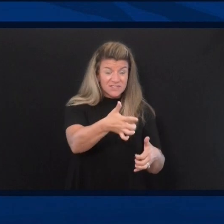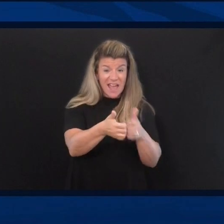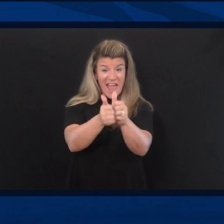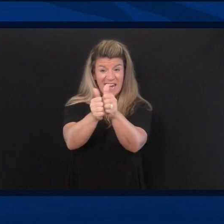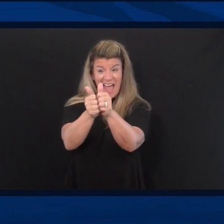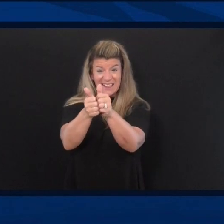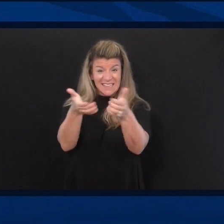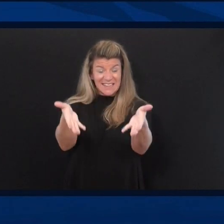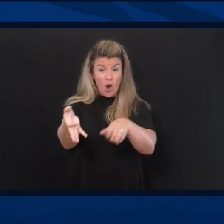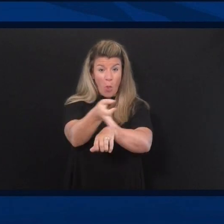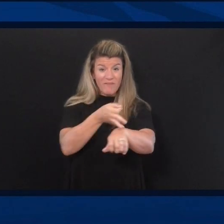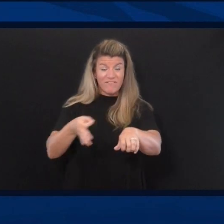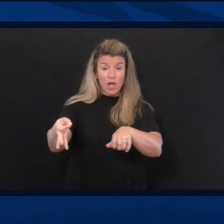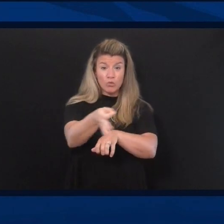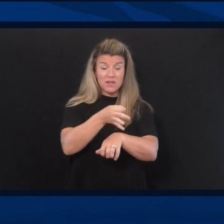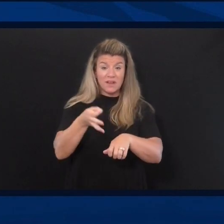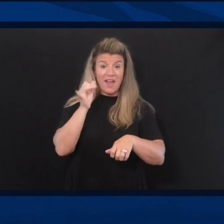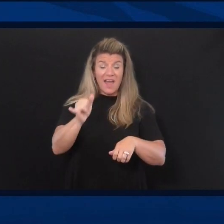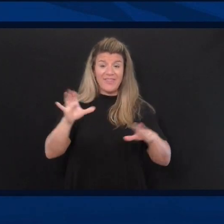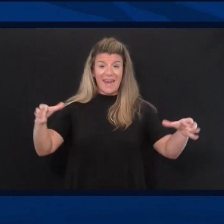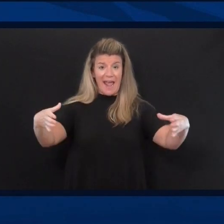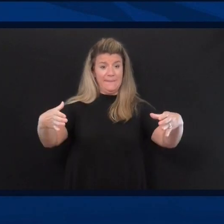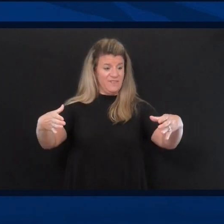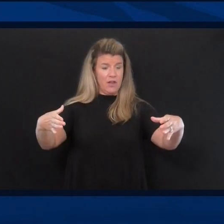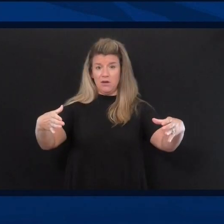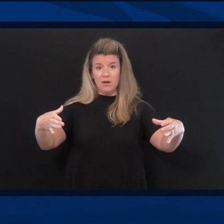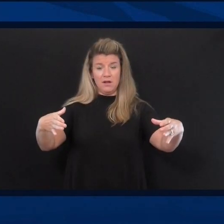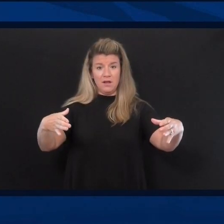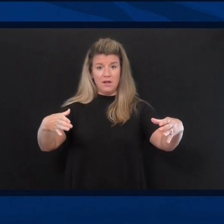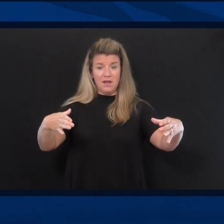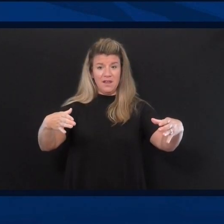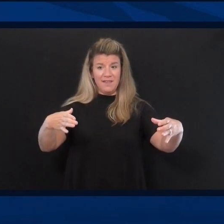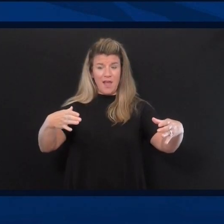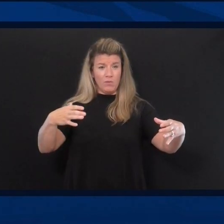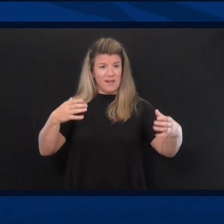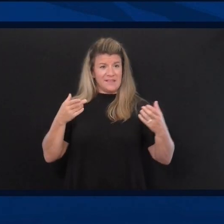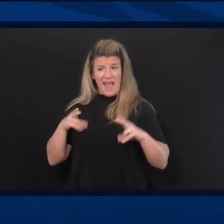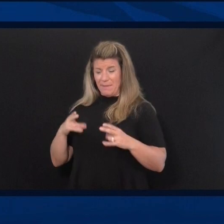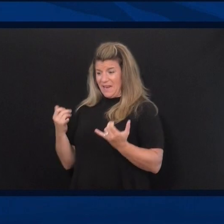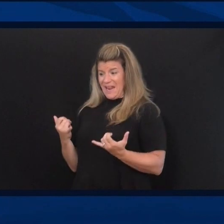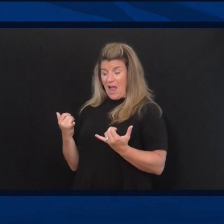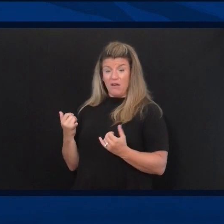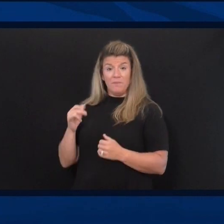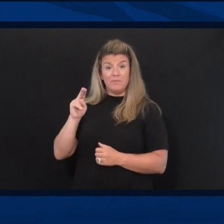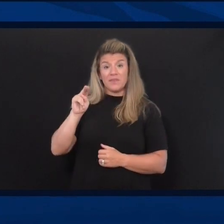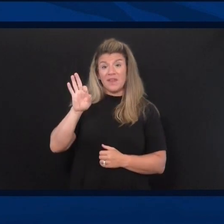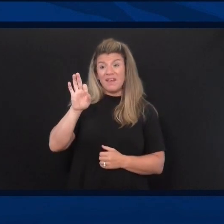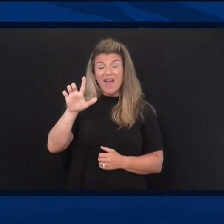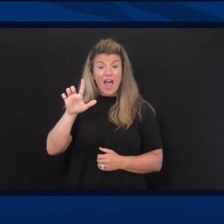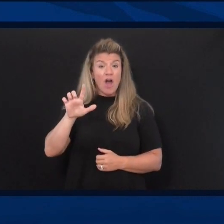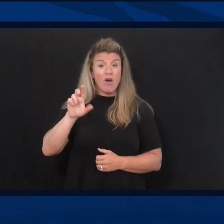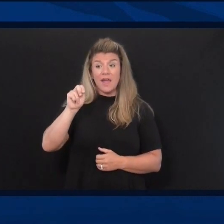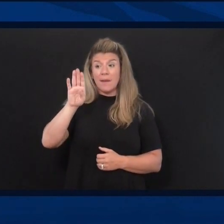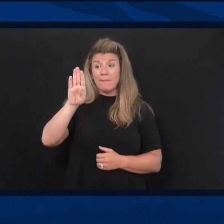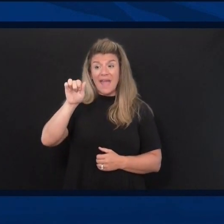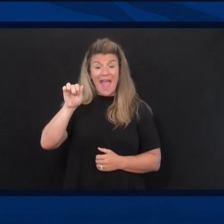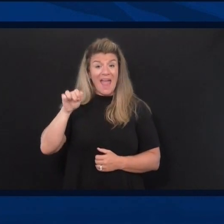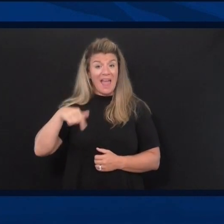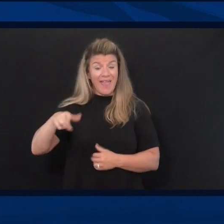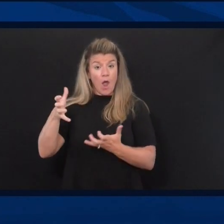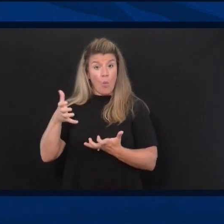make sure that we can maintain the health of our force in the National Guard. Thank you. All right, thank you, General. Next, we'll go to questions from